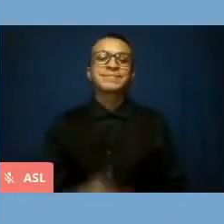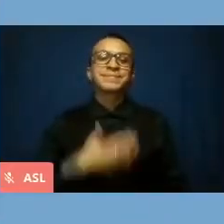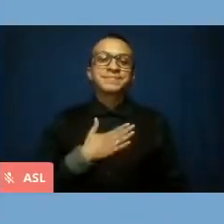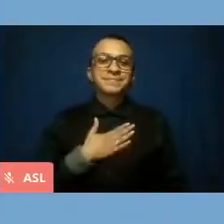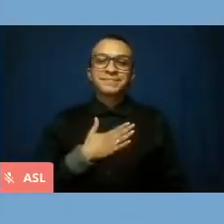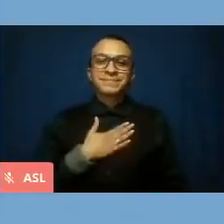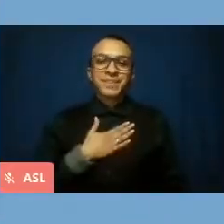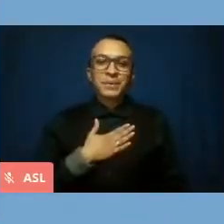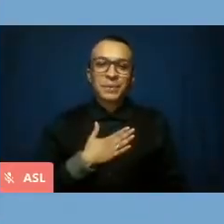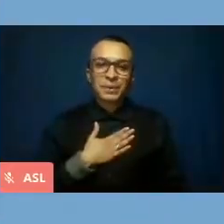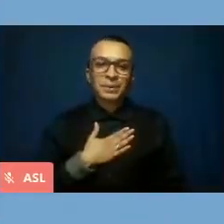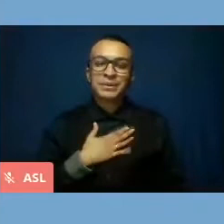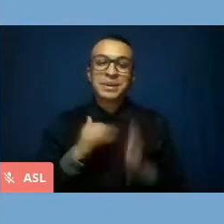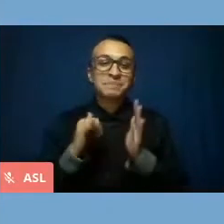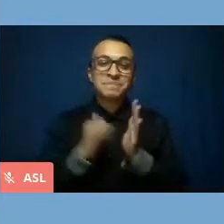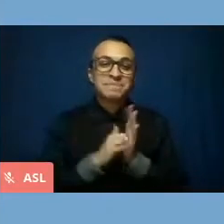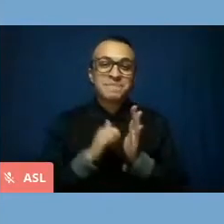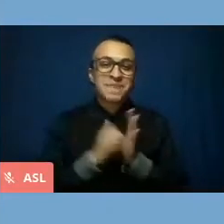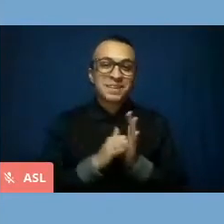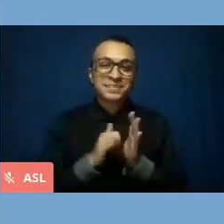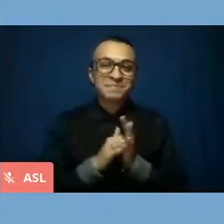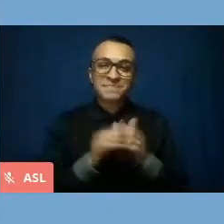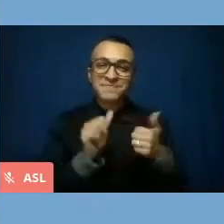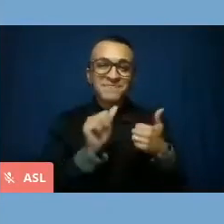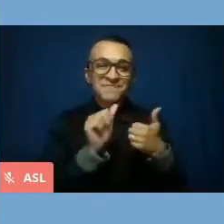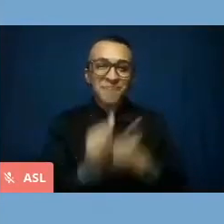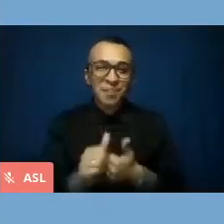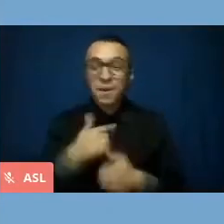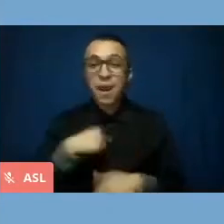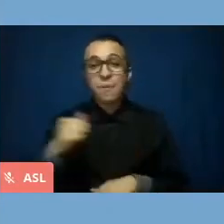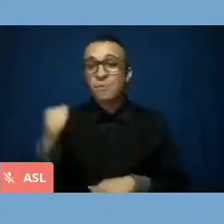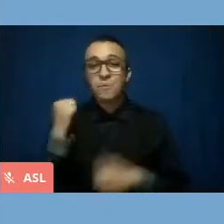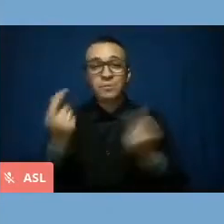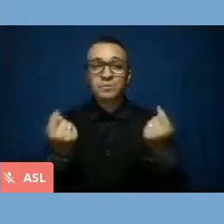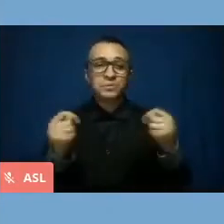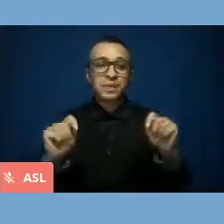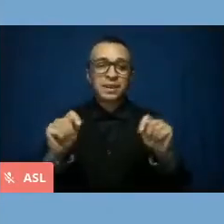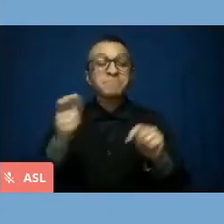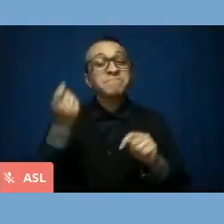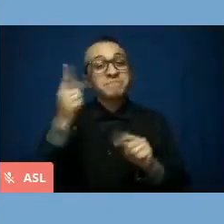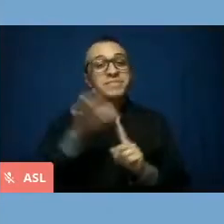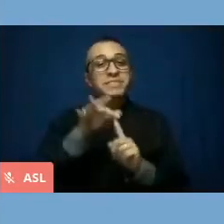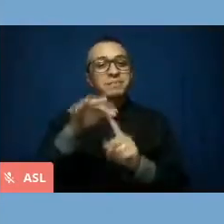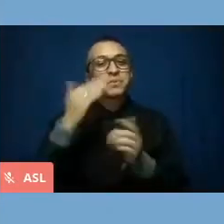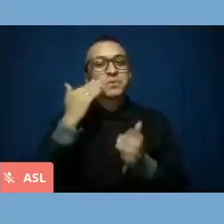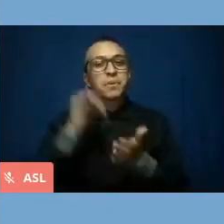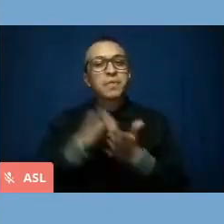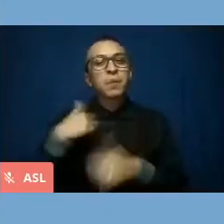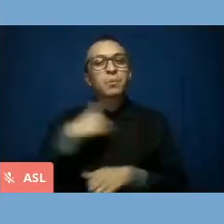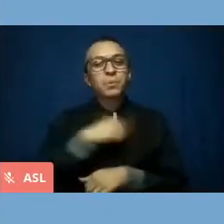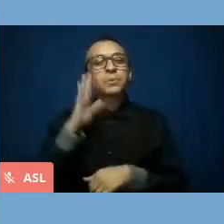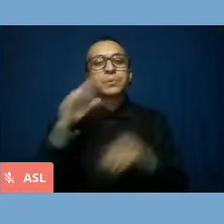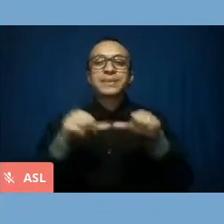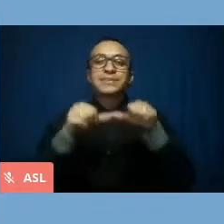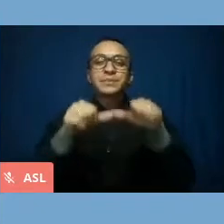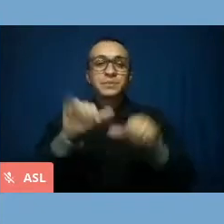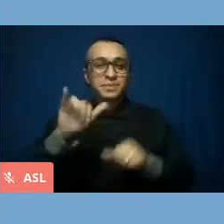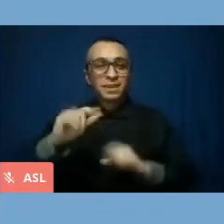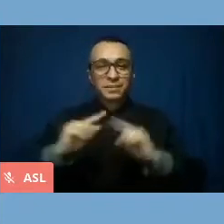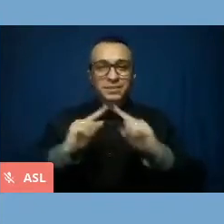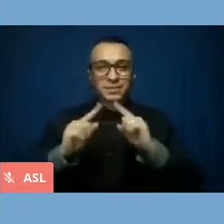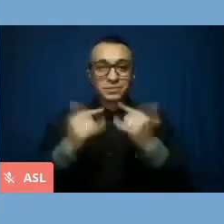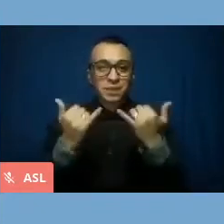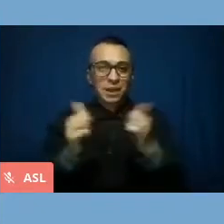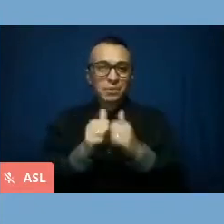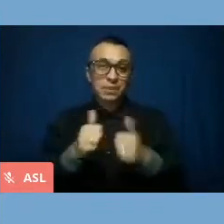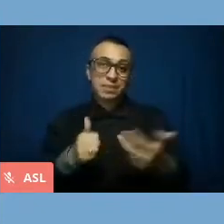Impossible to follow, and I won't even try, except to know that we're going to continue the conversation right now with three of our strongest and